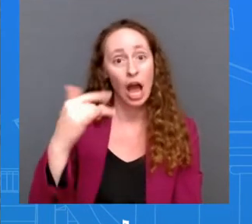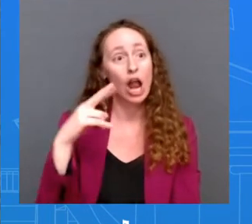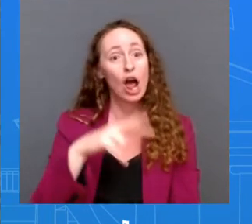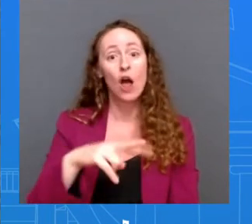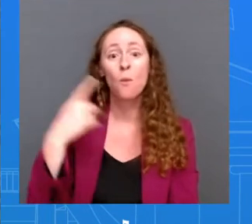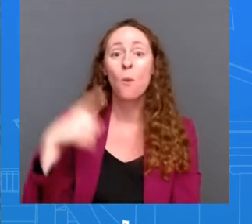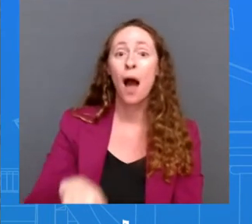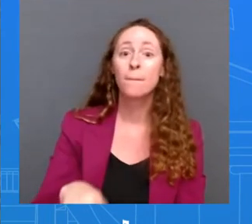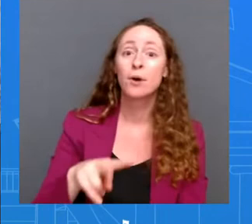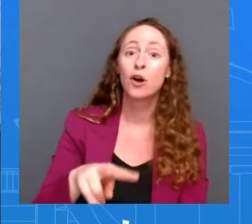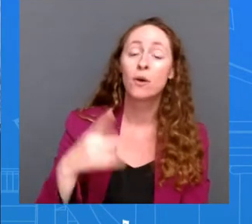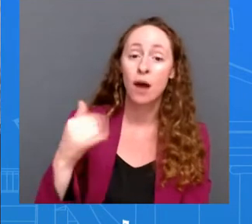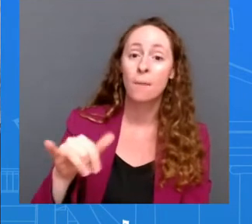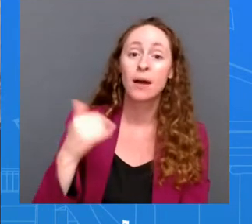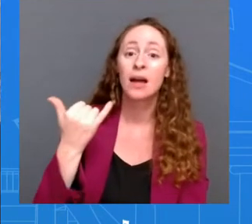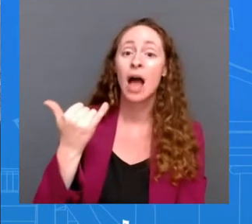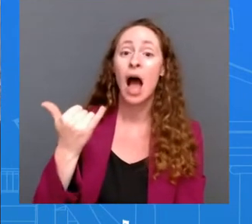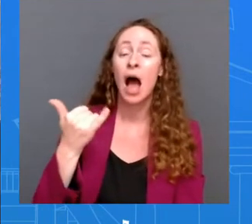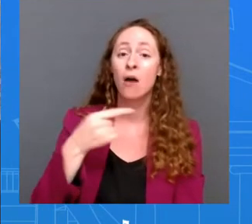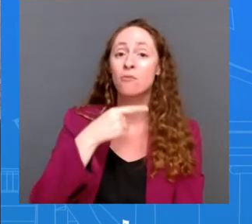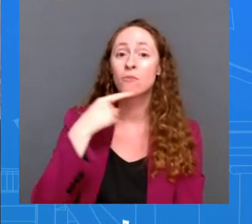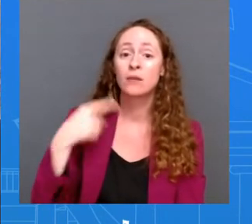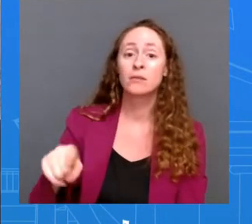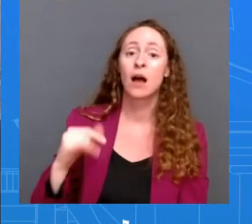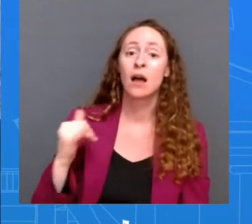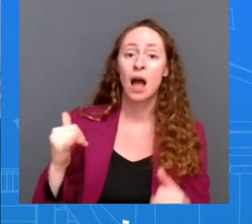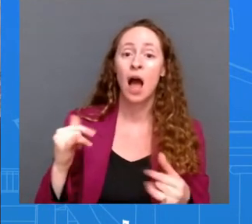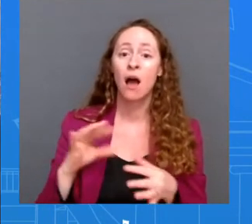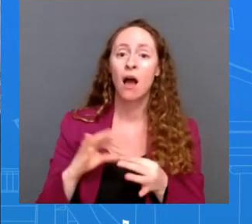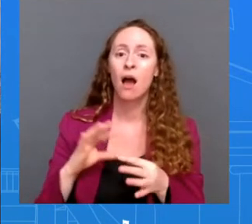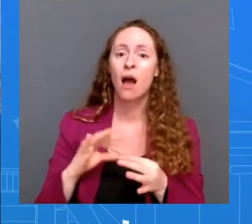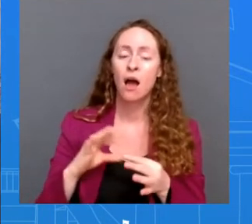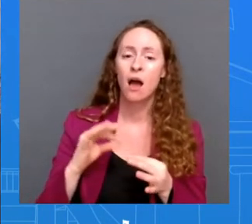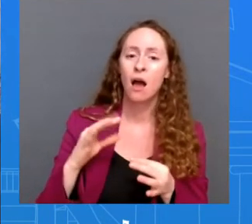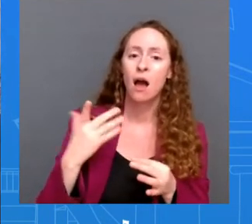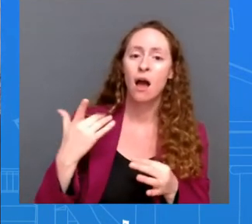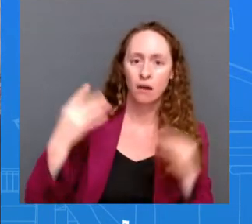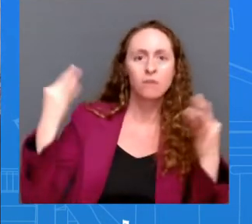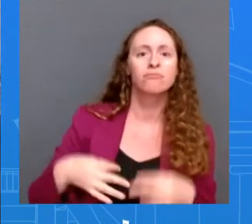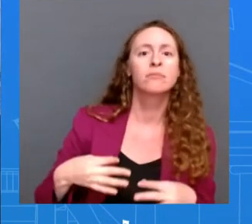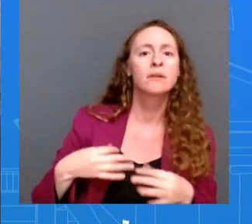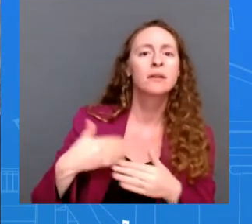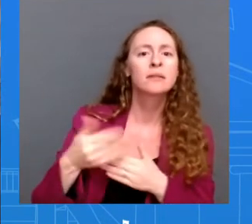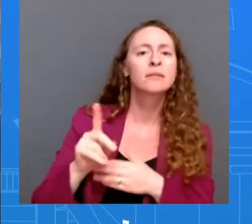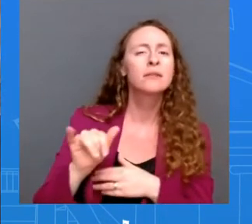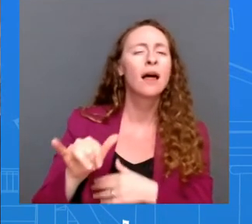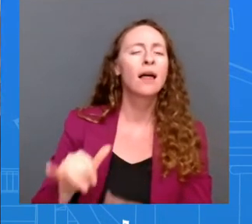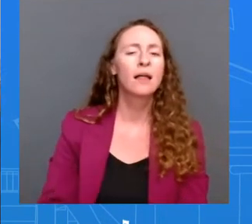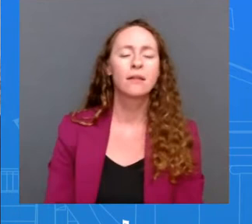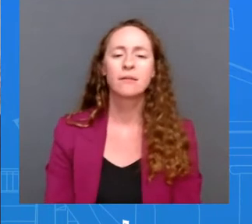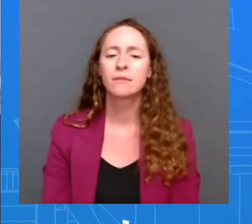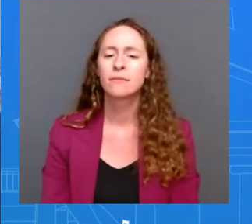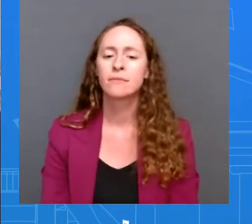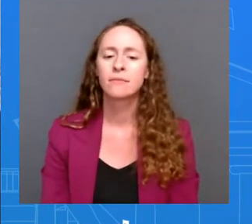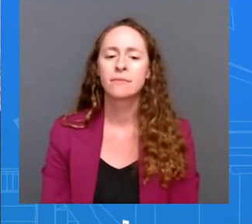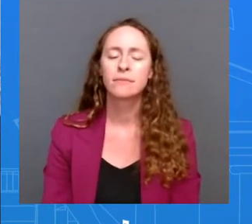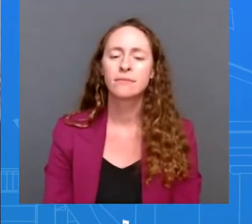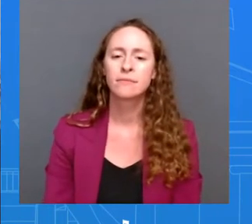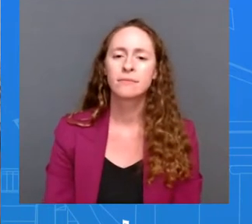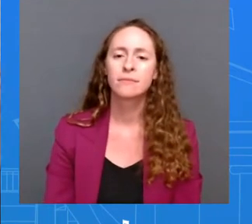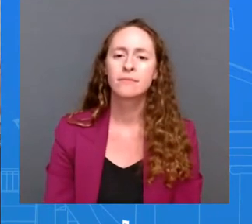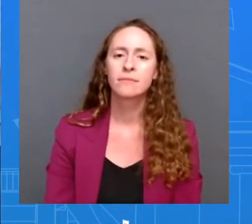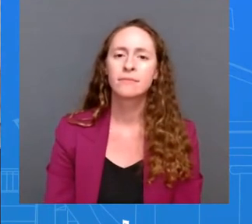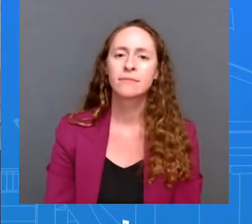that. And then on a separate issue, CNN reported today that the Department of Homeland Security is going to stop wiping mobile devices of